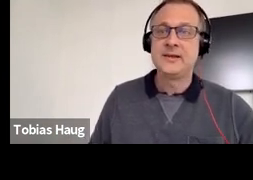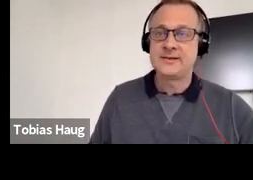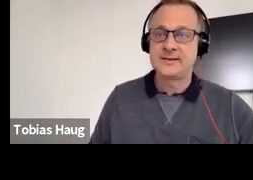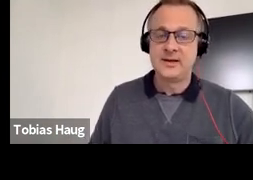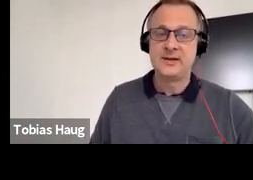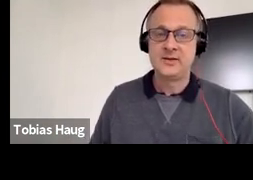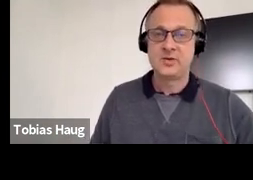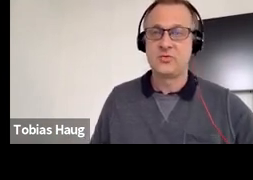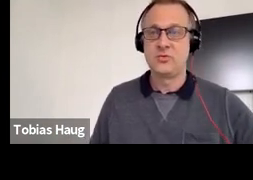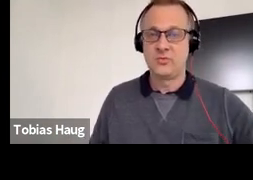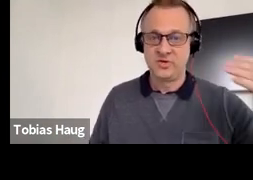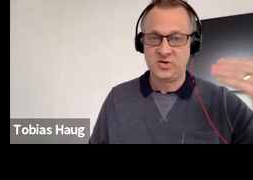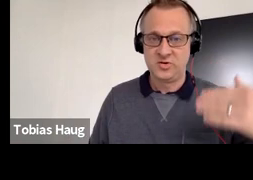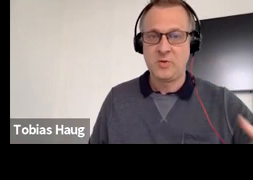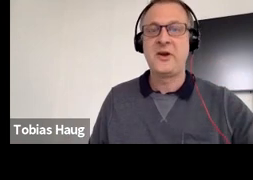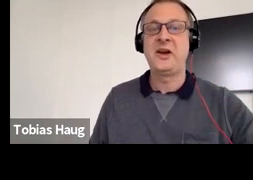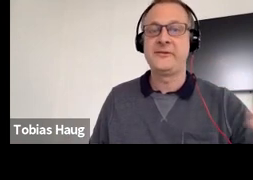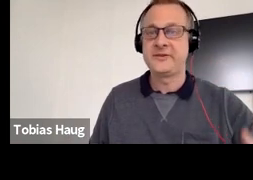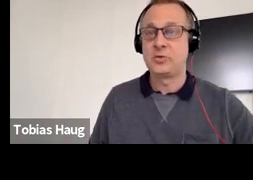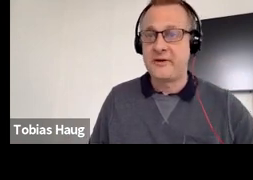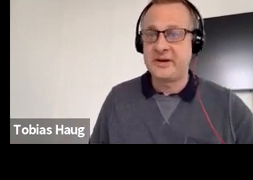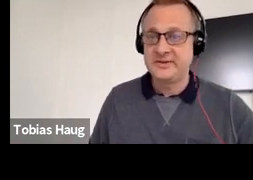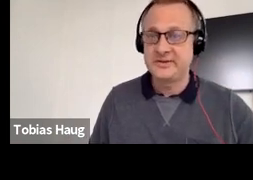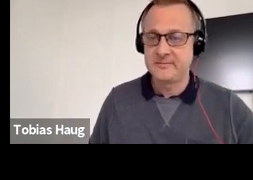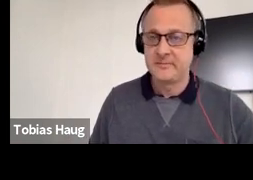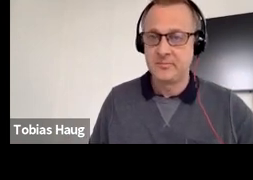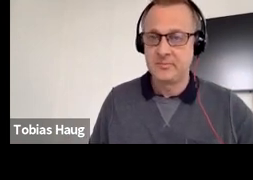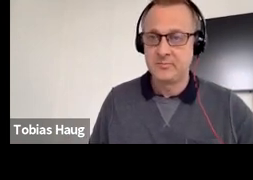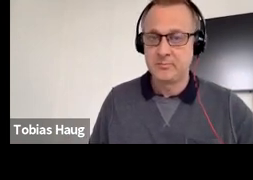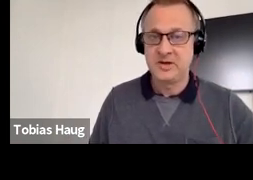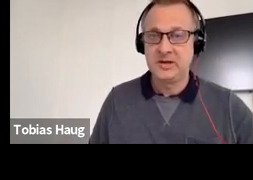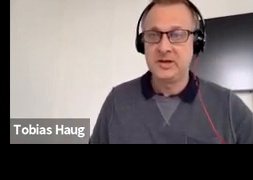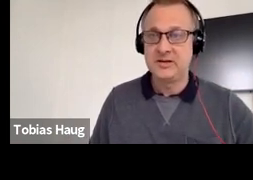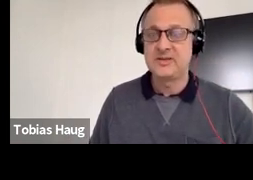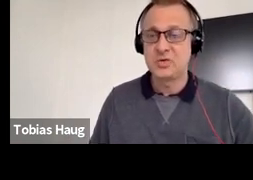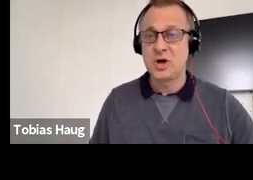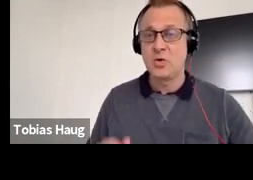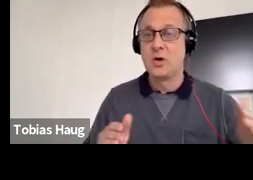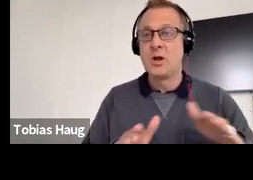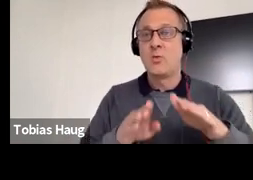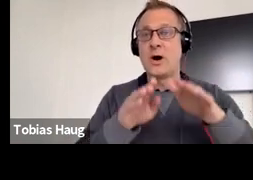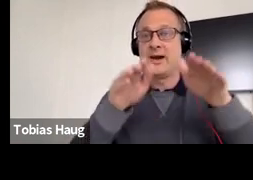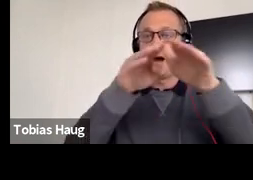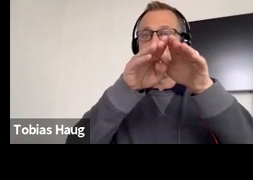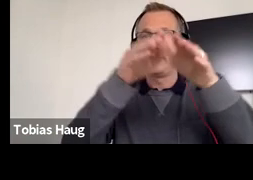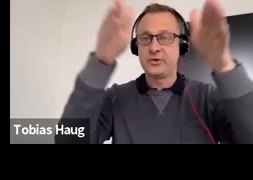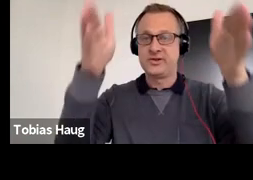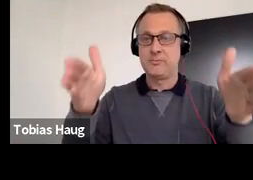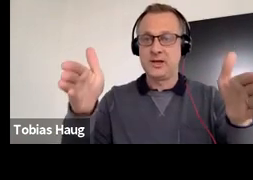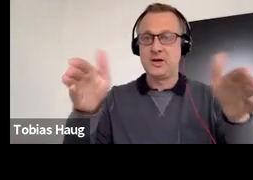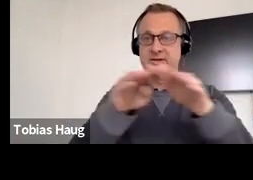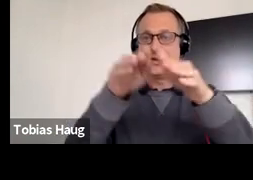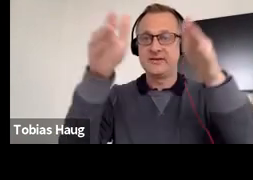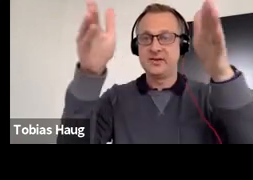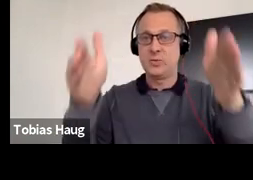It needs to compare it with a reference, meaning it needs to know why house, for